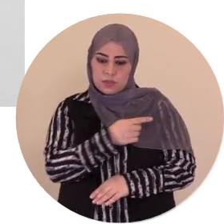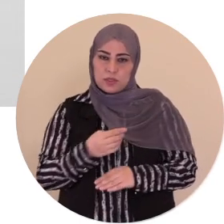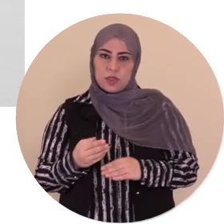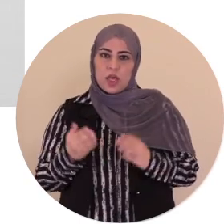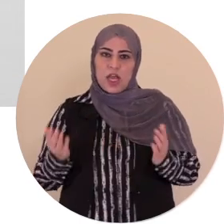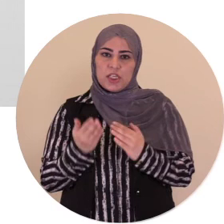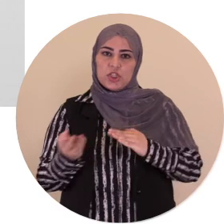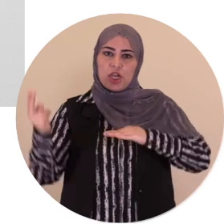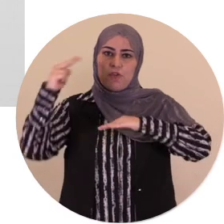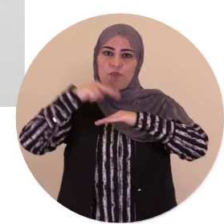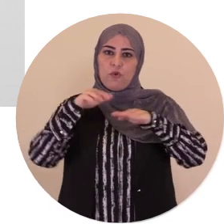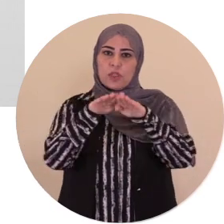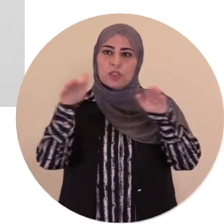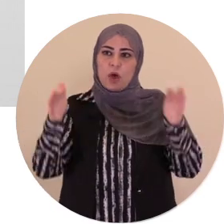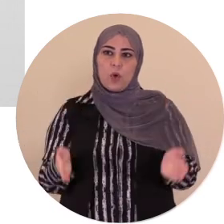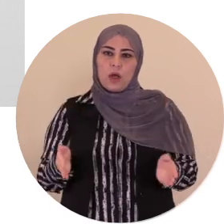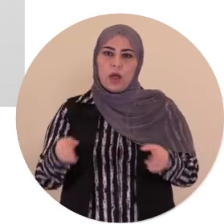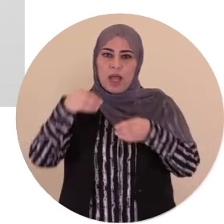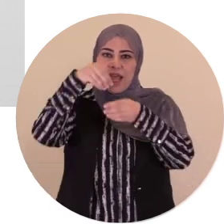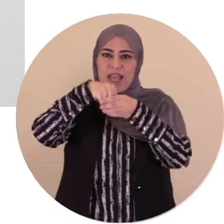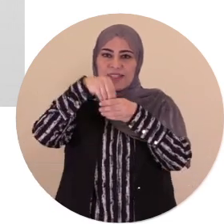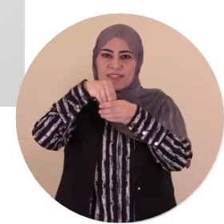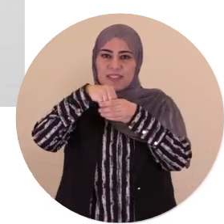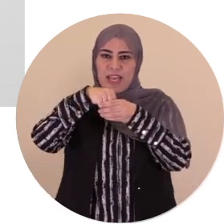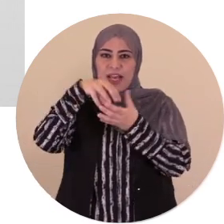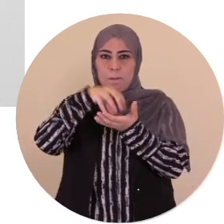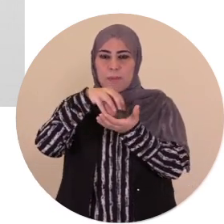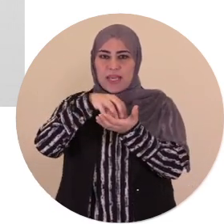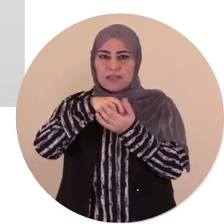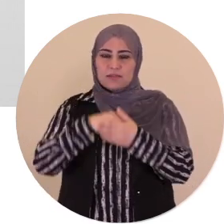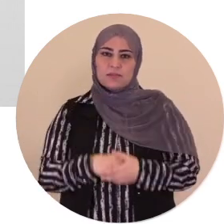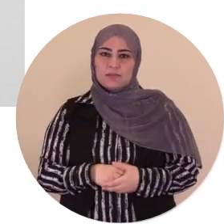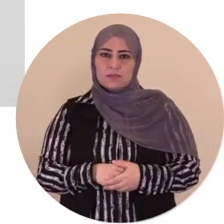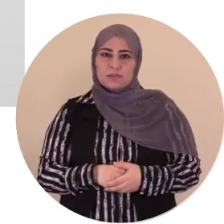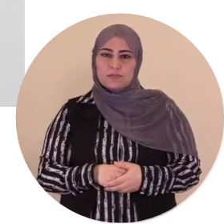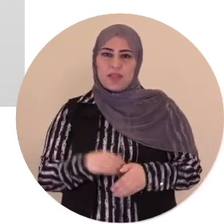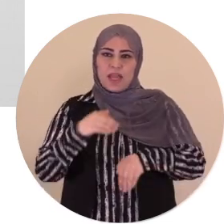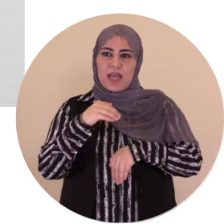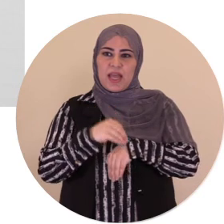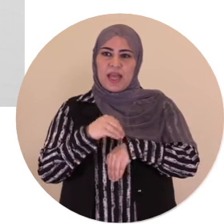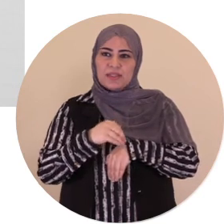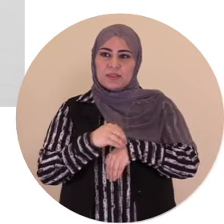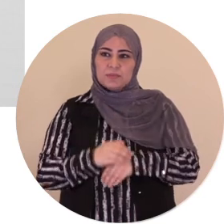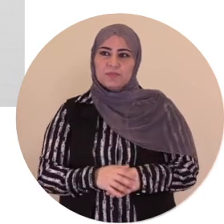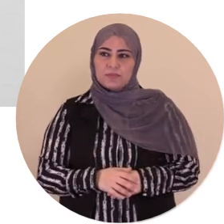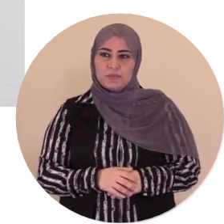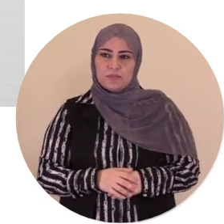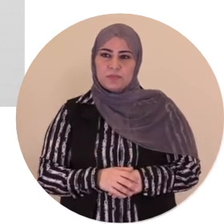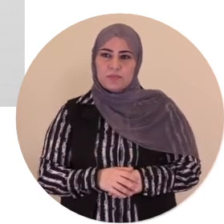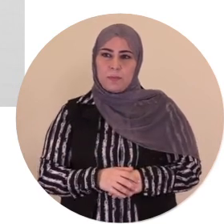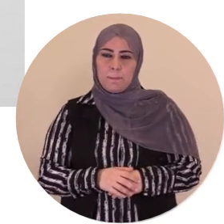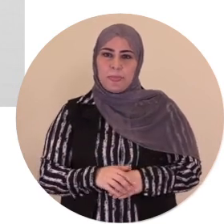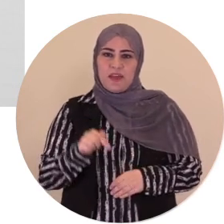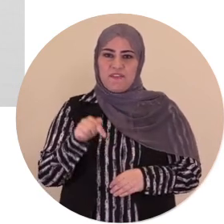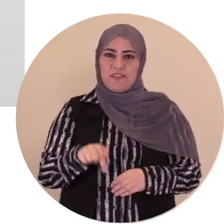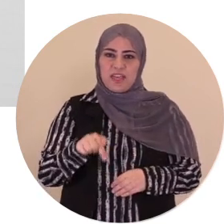surface. In, when we're referring to what is inside something within confined boundaries and countries. And at is used